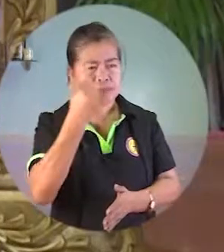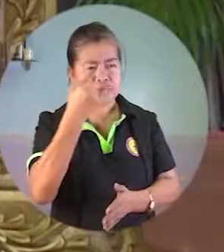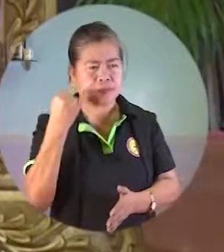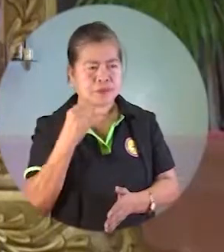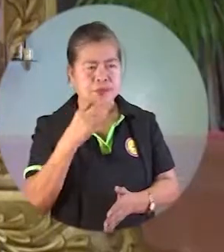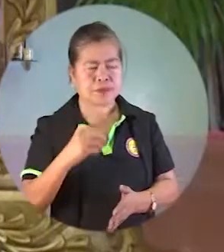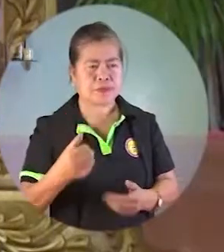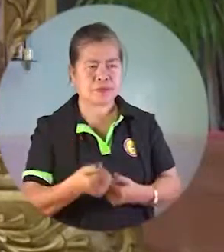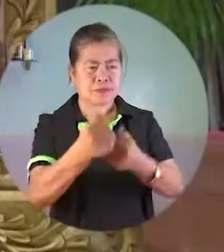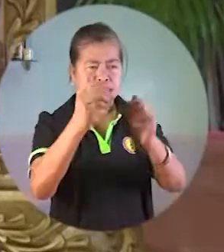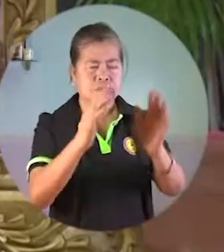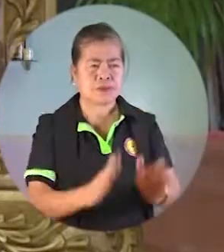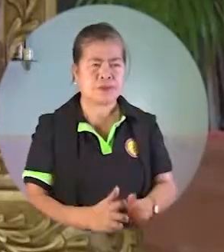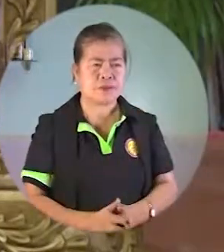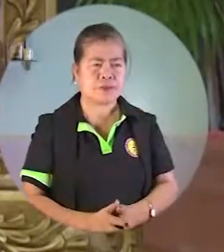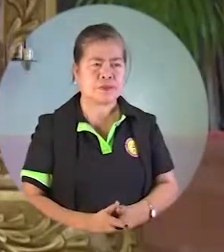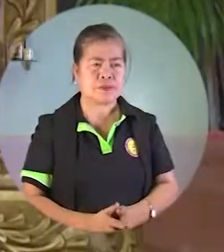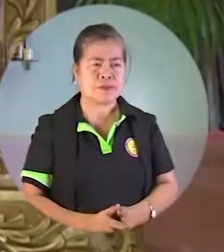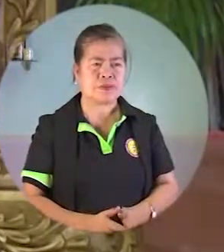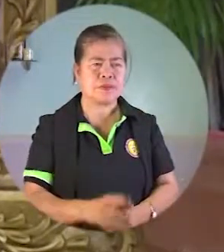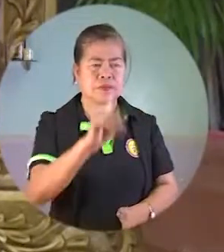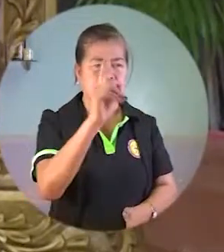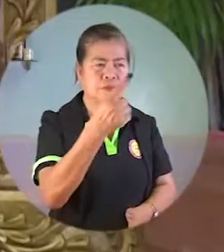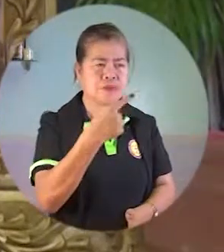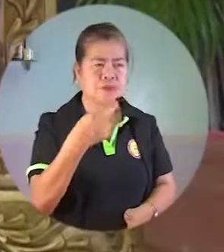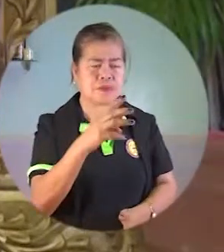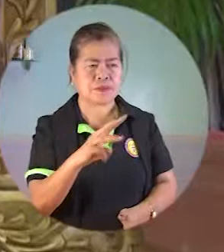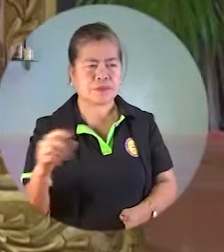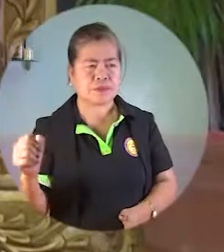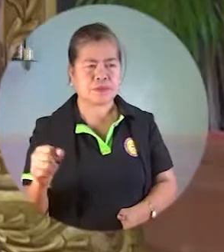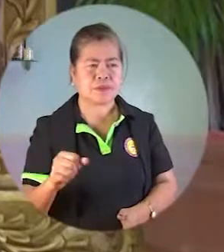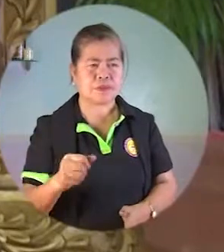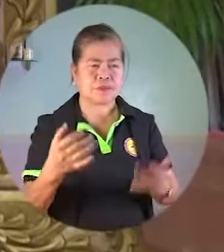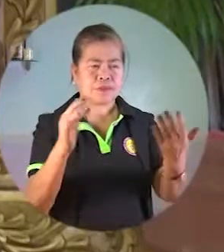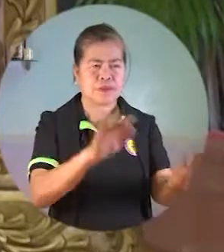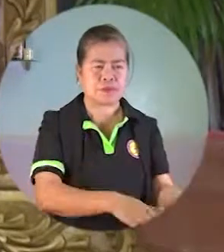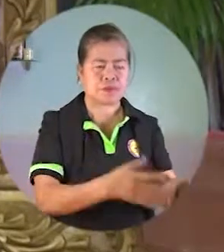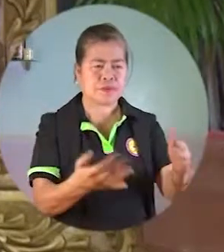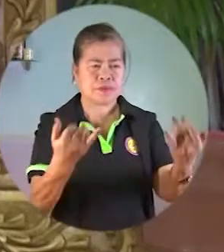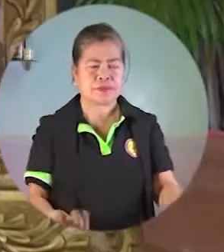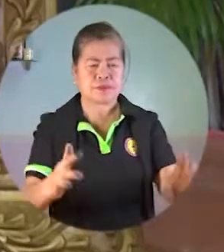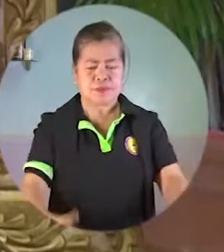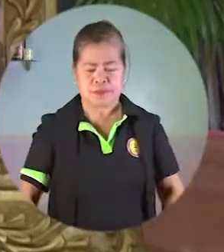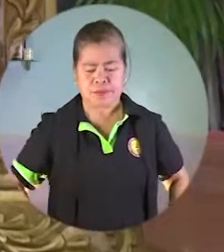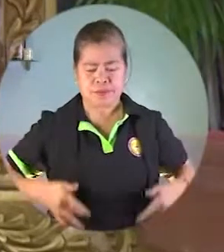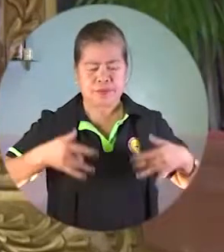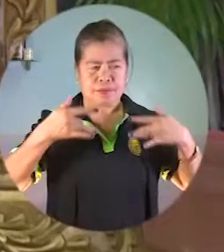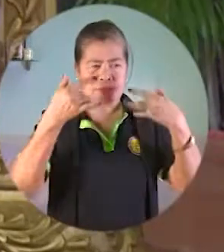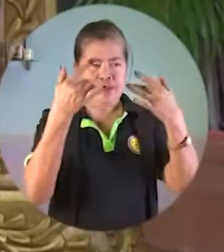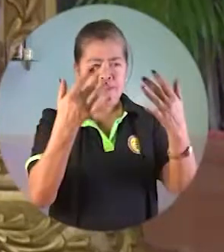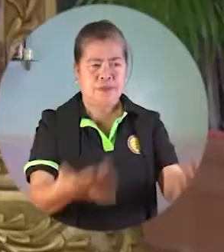the rejoicing of the apostles. The one who was dead is now alive.